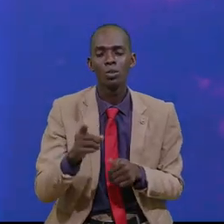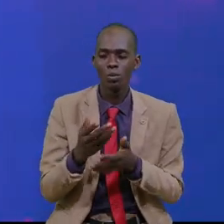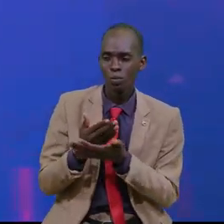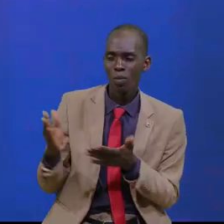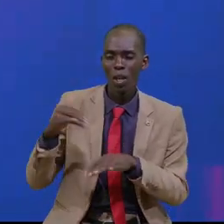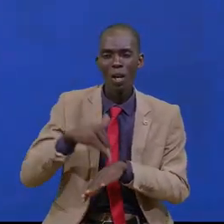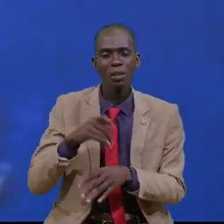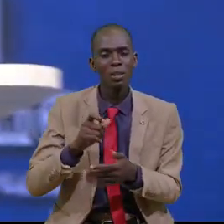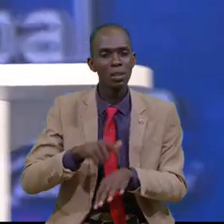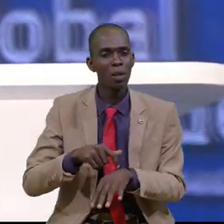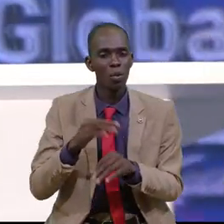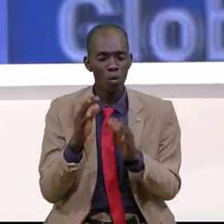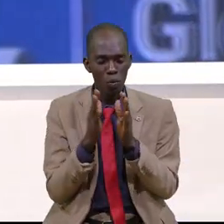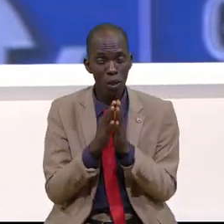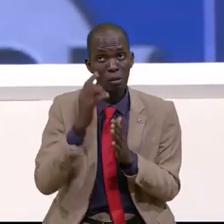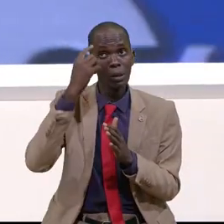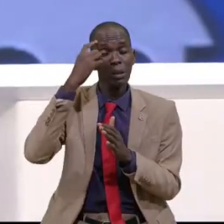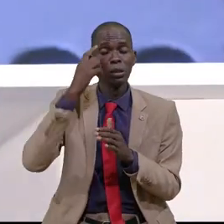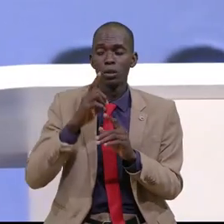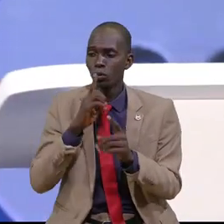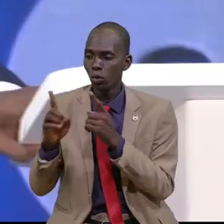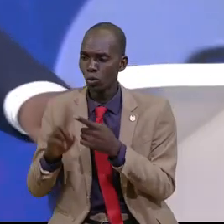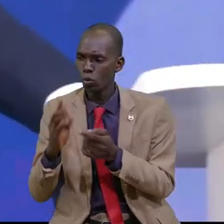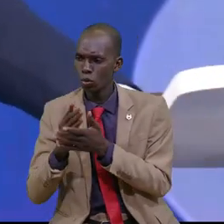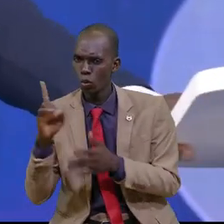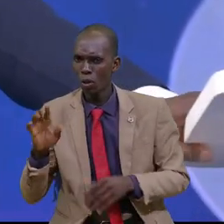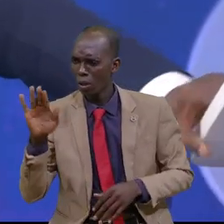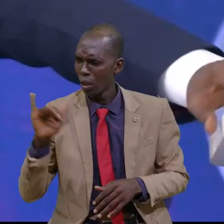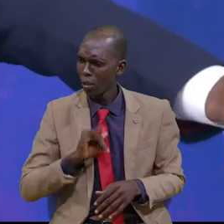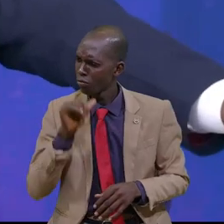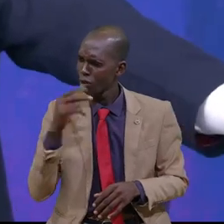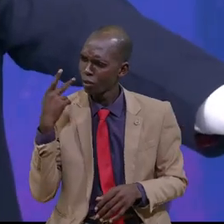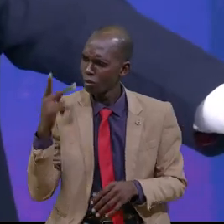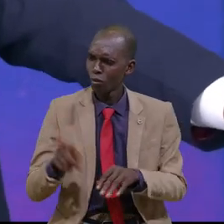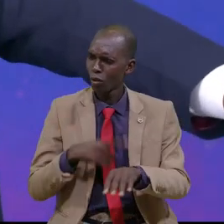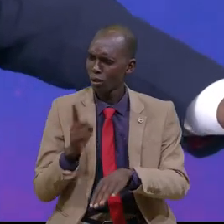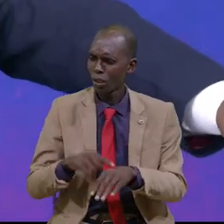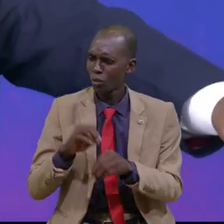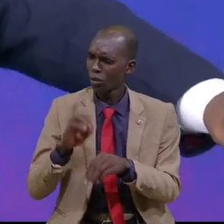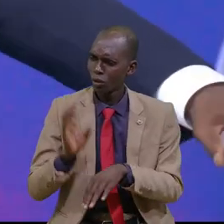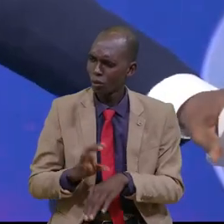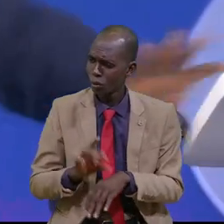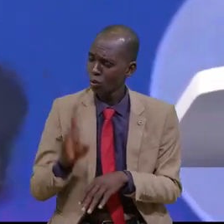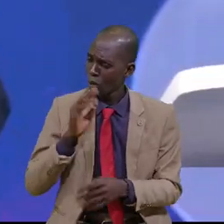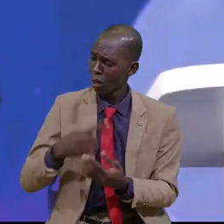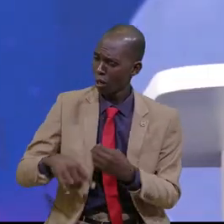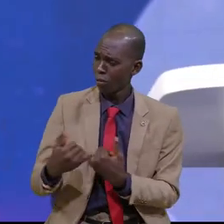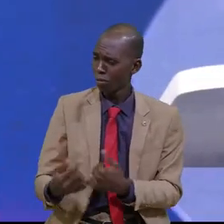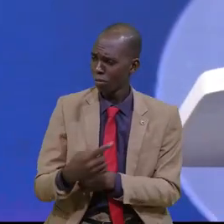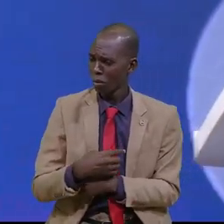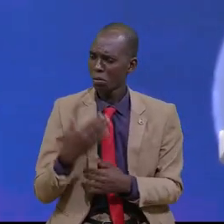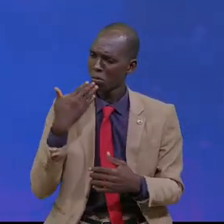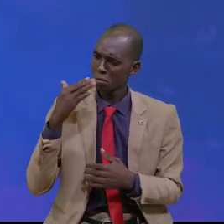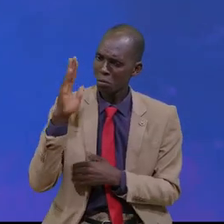the time you are talking to this person and talking, I've not seen you for a long time. So you are there. What have you been? And we're all praying